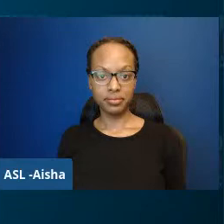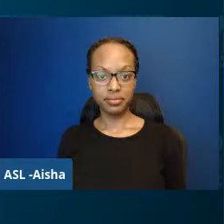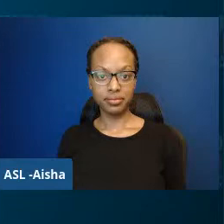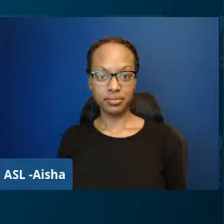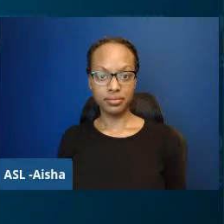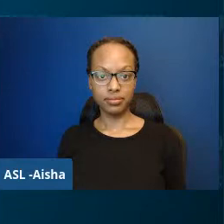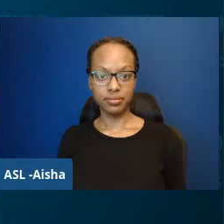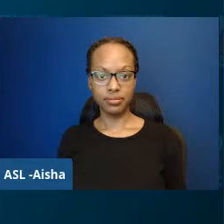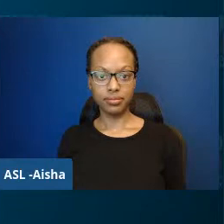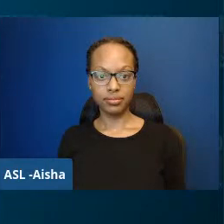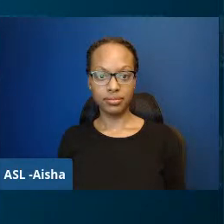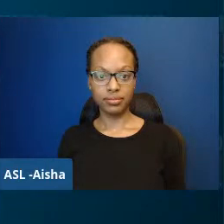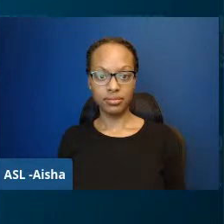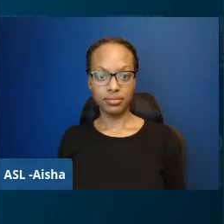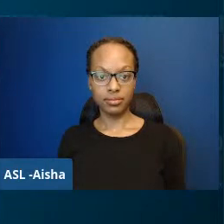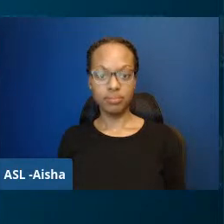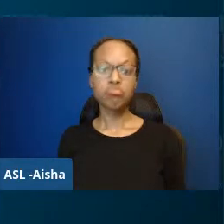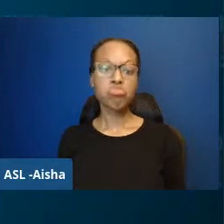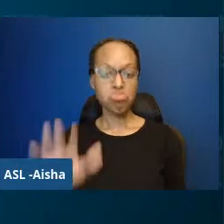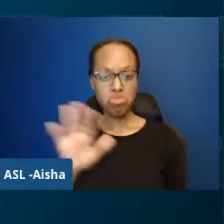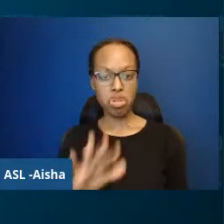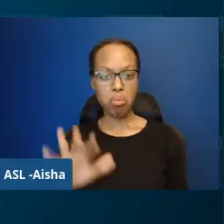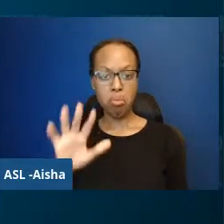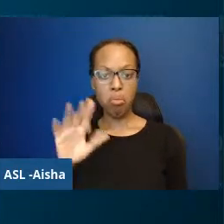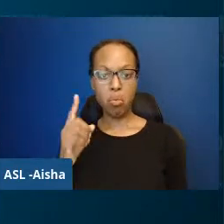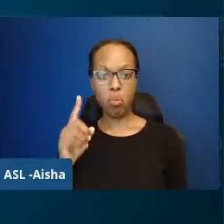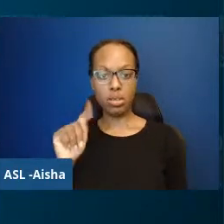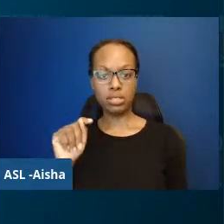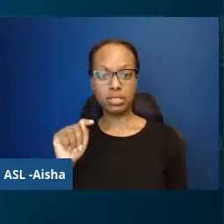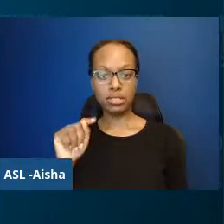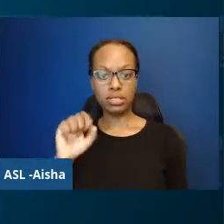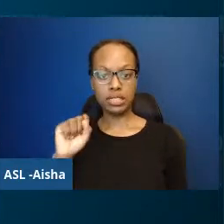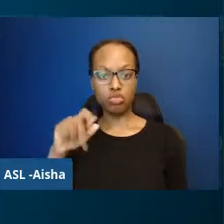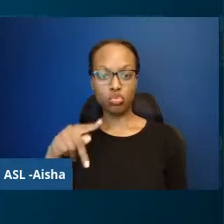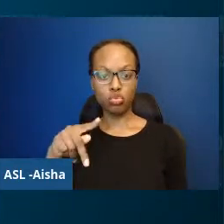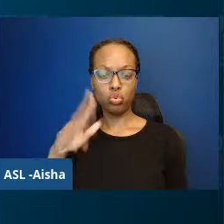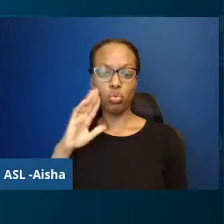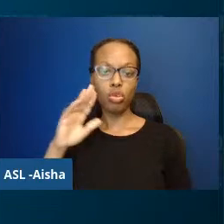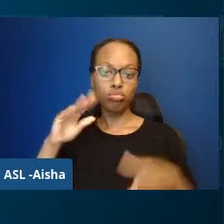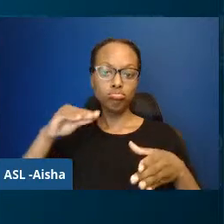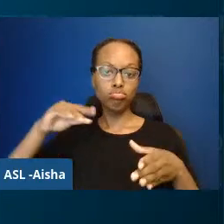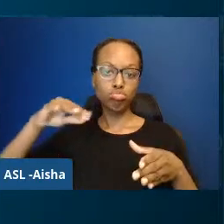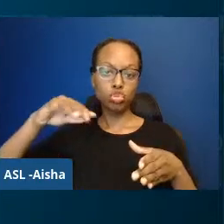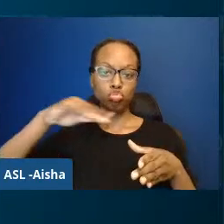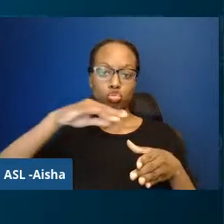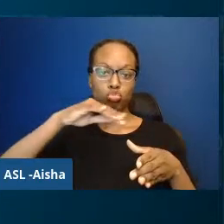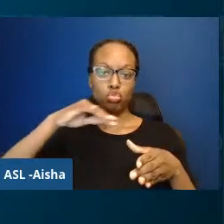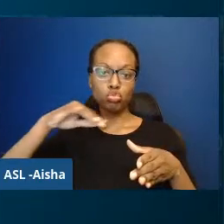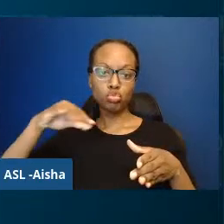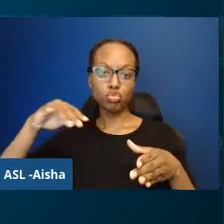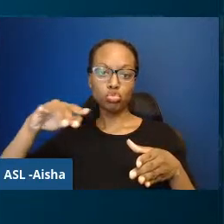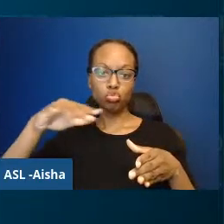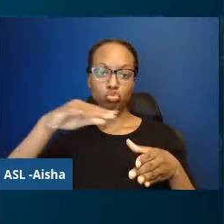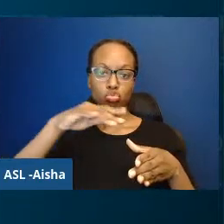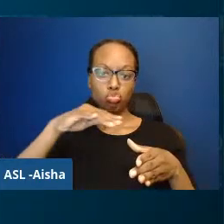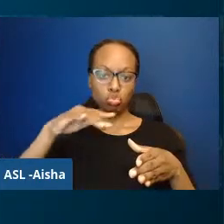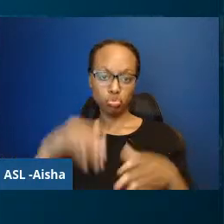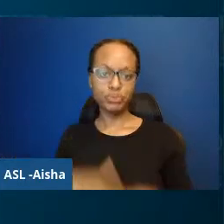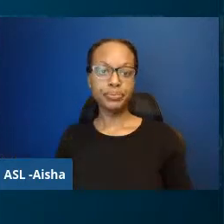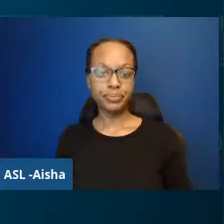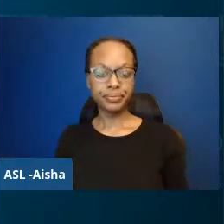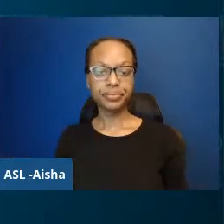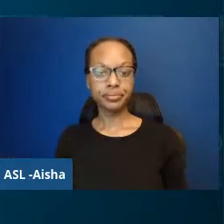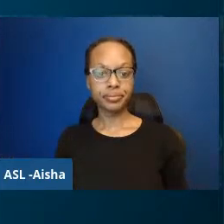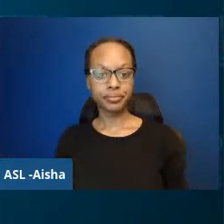Okay, so yeah, about a teaspoon. I'm just gonna lightly scatter these along our model